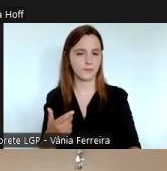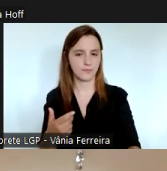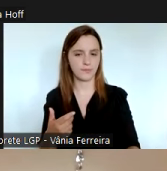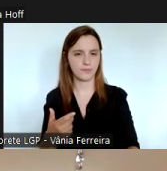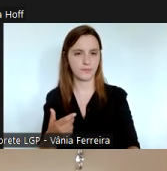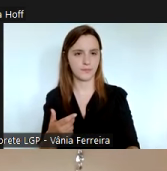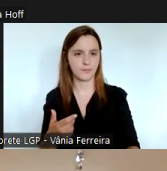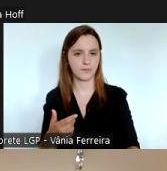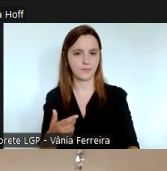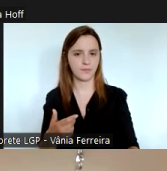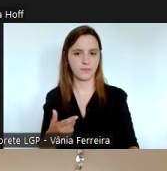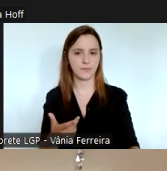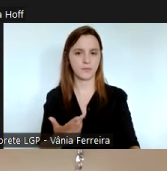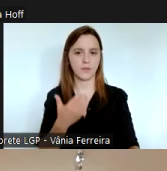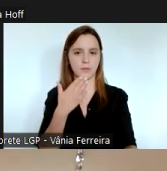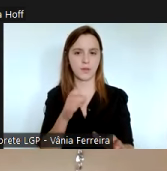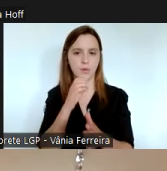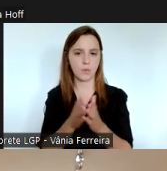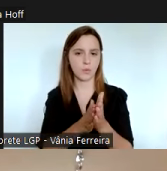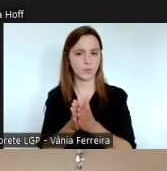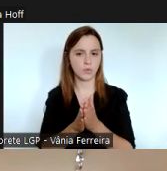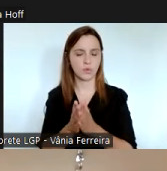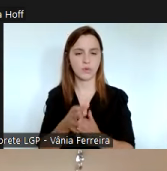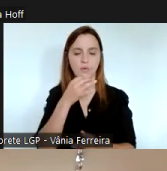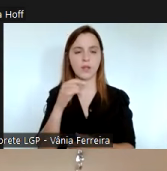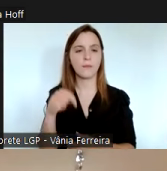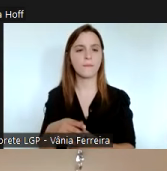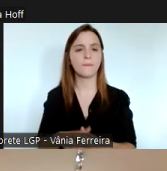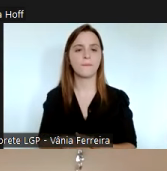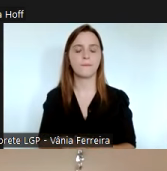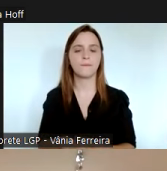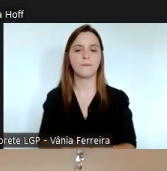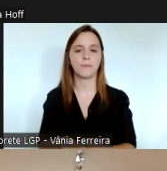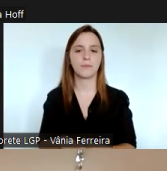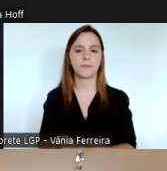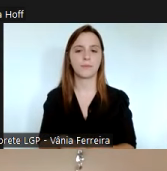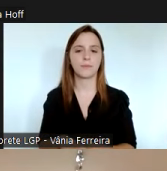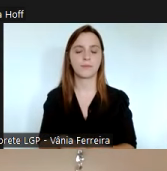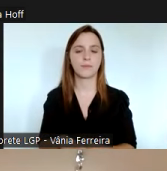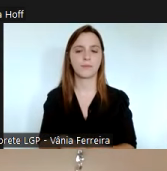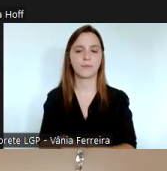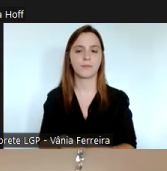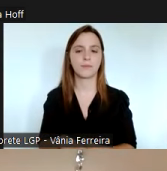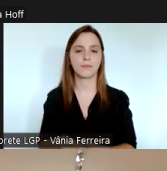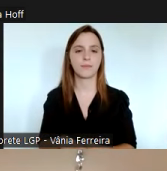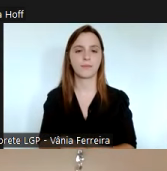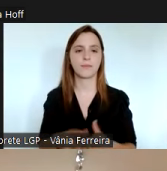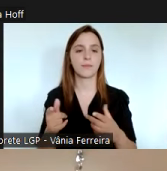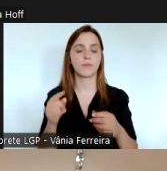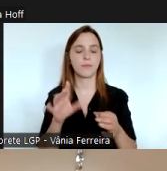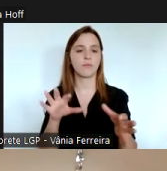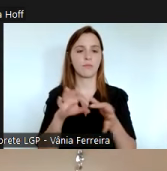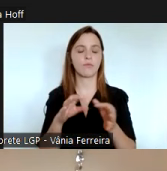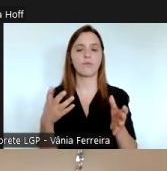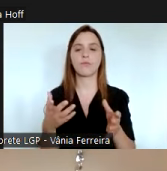Thank you for the opportunity. ELSA Szeged is part of an enormous regional cooperation between ambitious